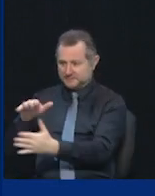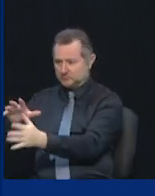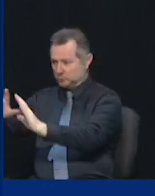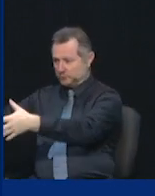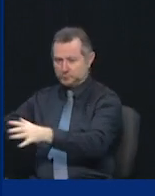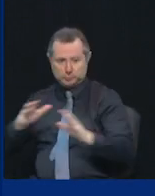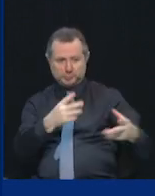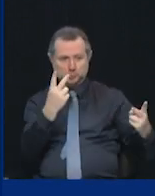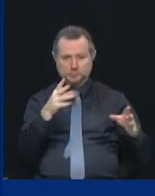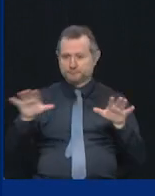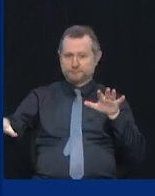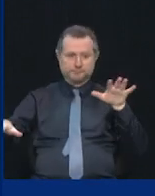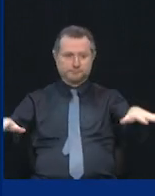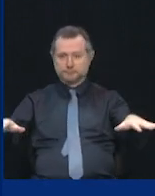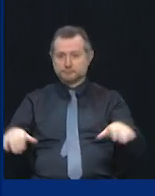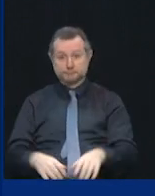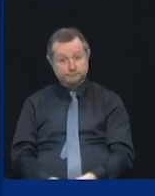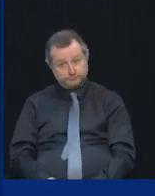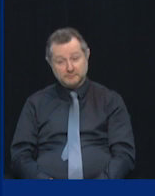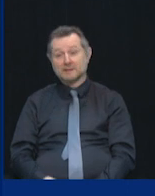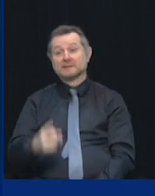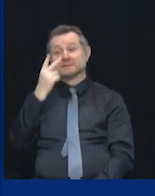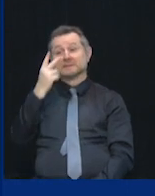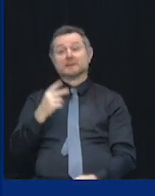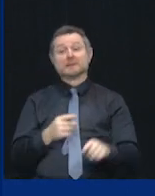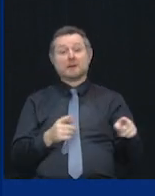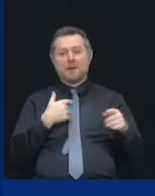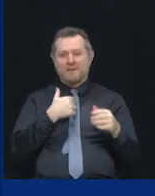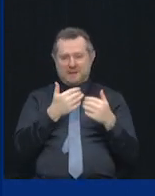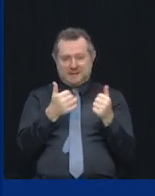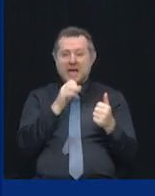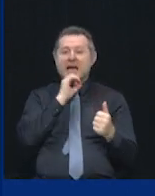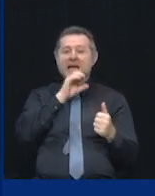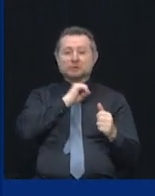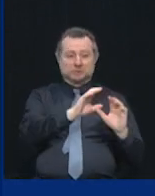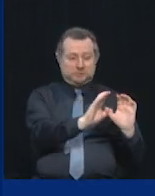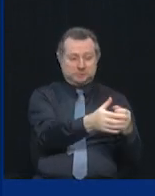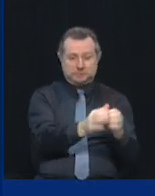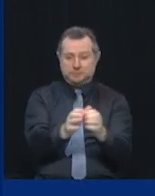age stratification on the vaccination, it is very clear.